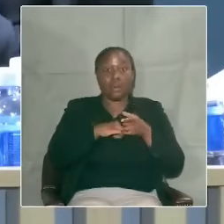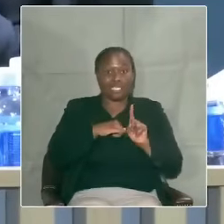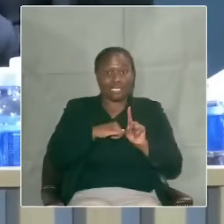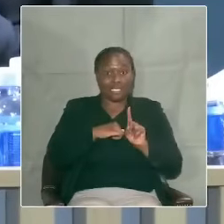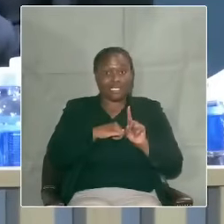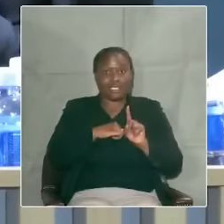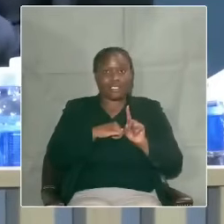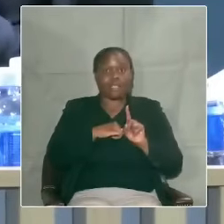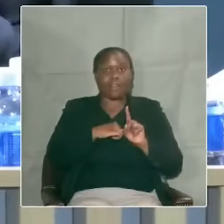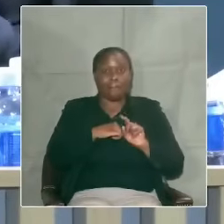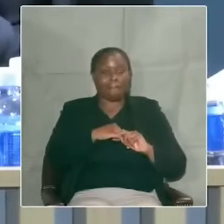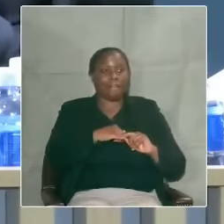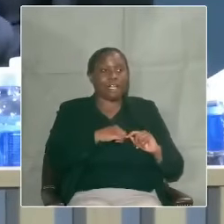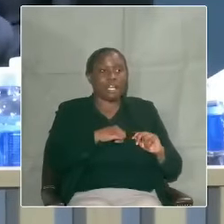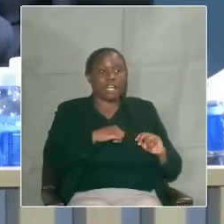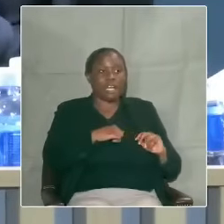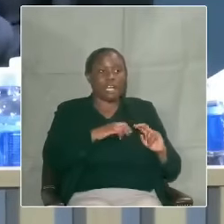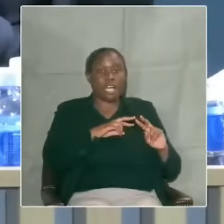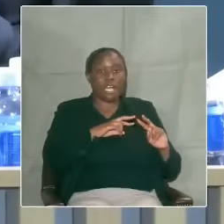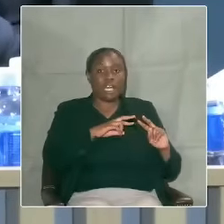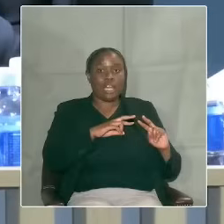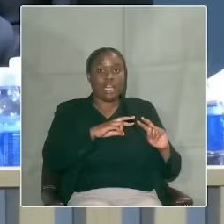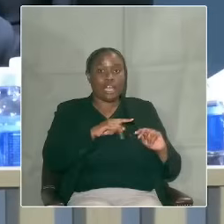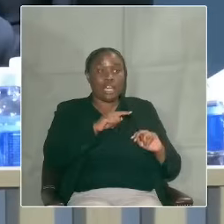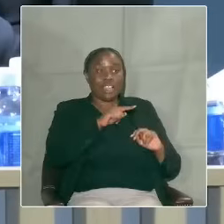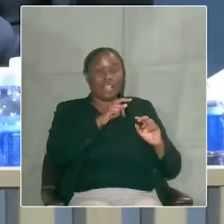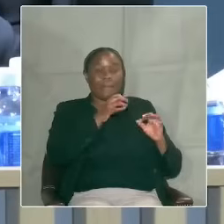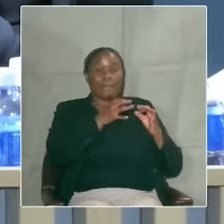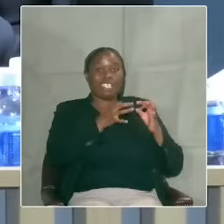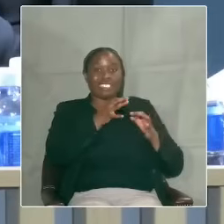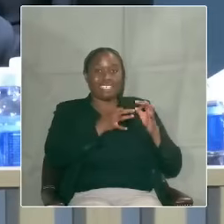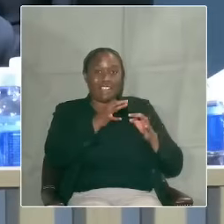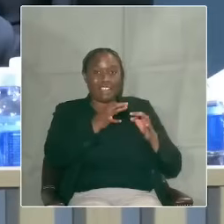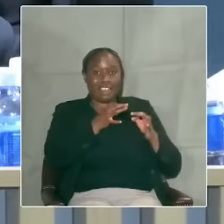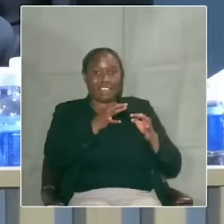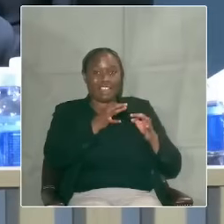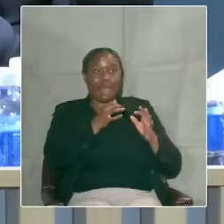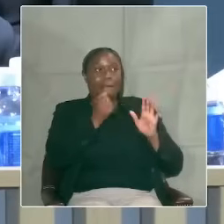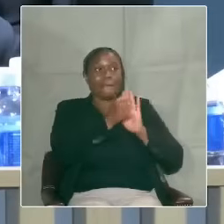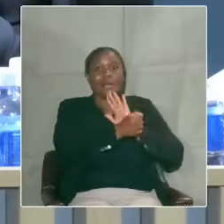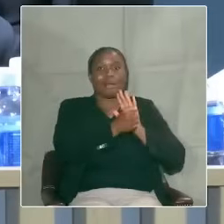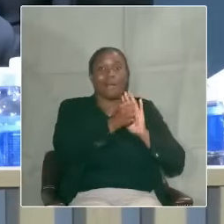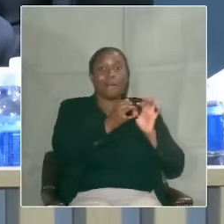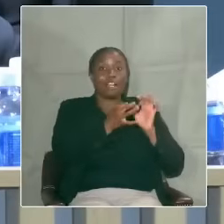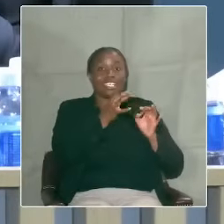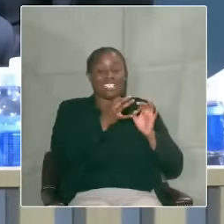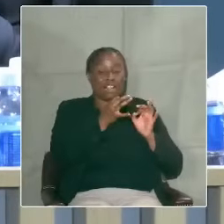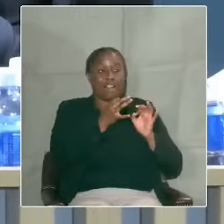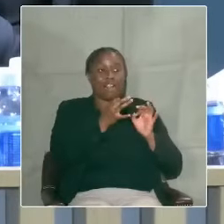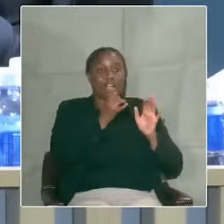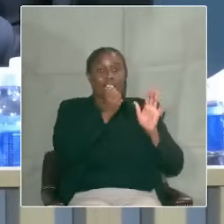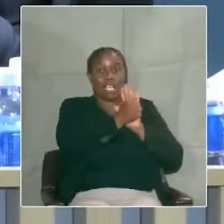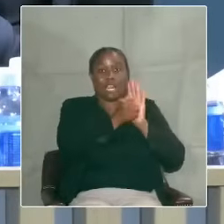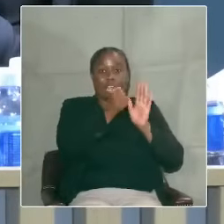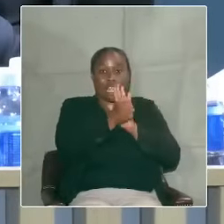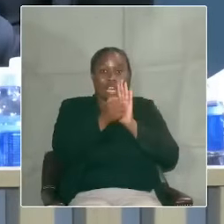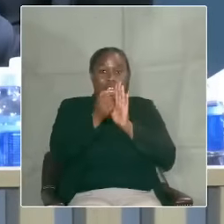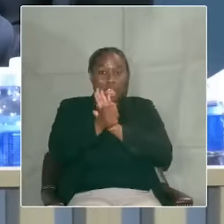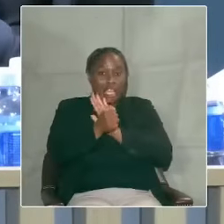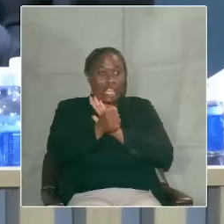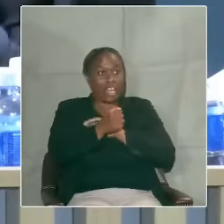stop, investigate, and resolve unresolved matters of politicians